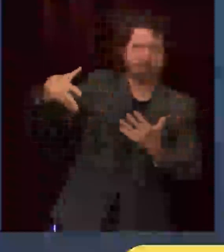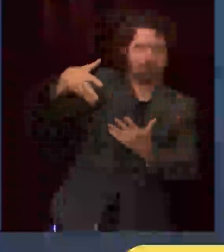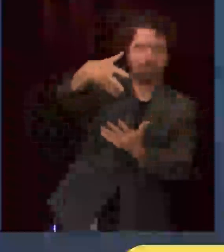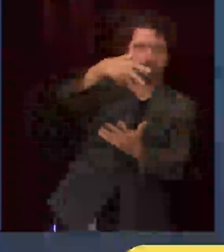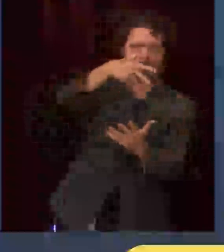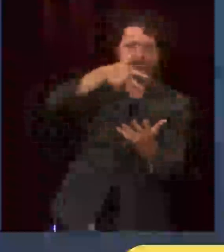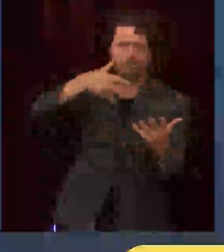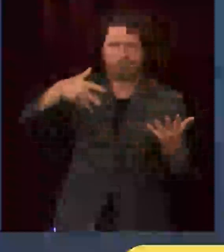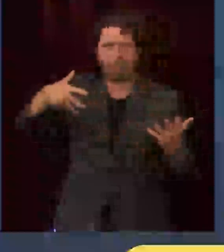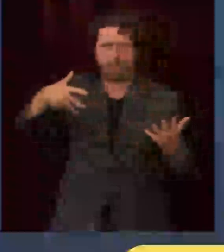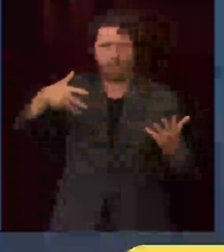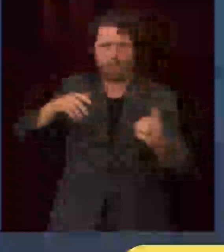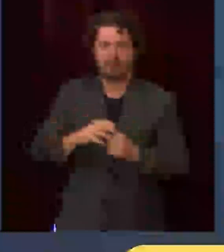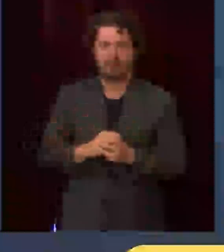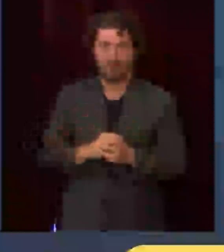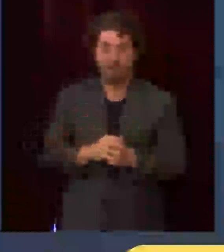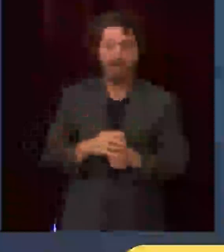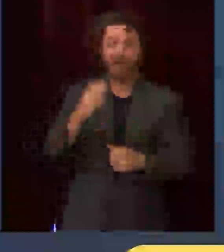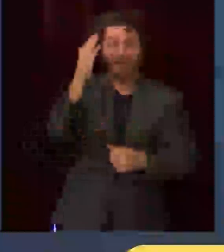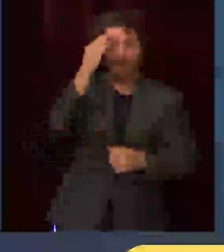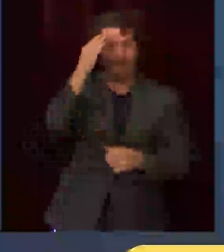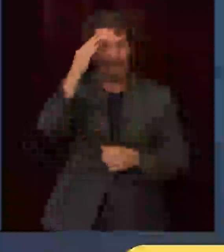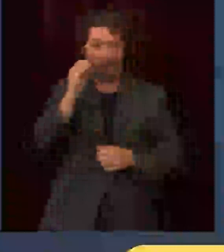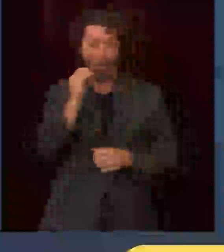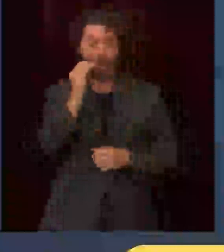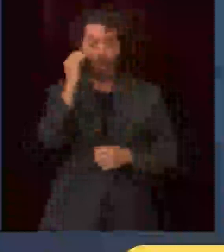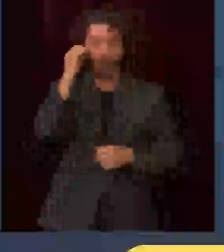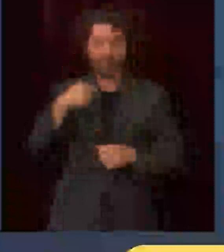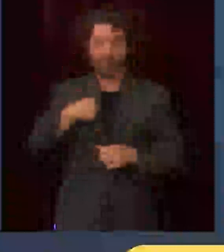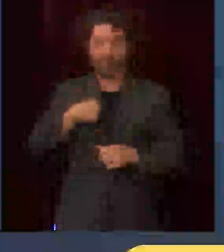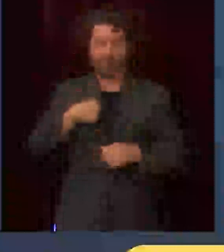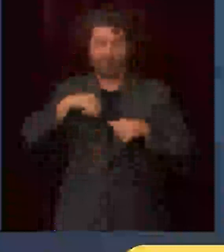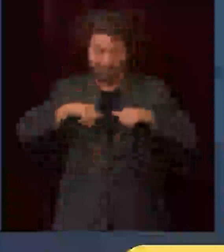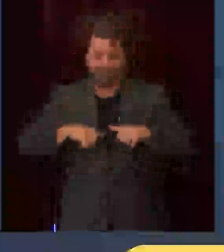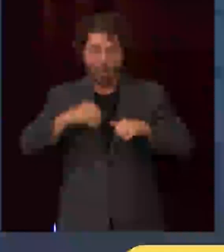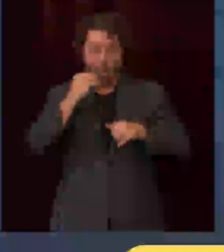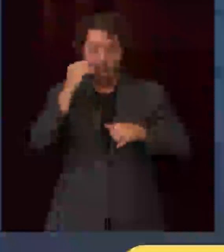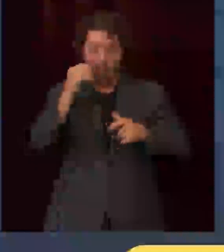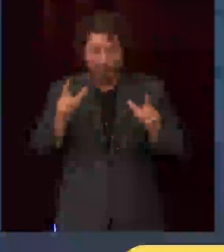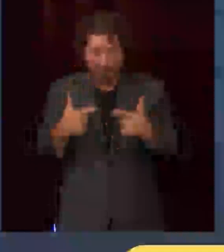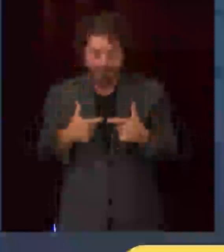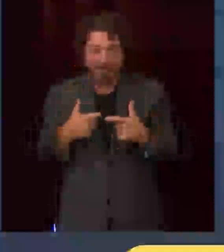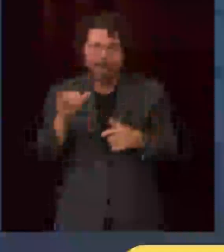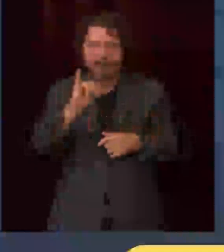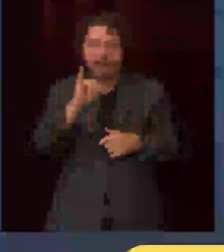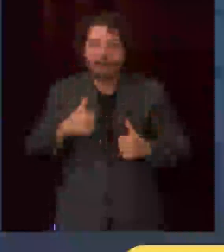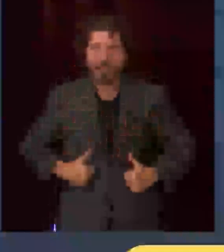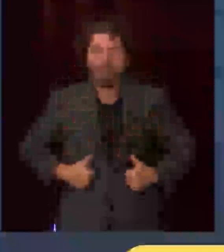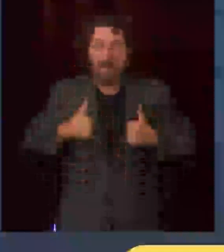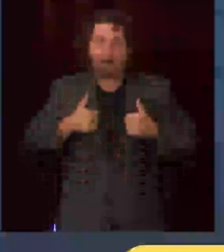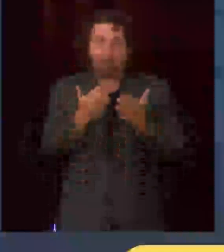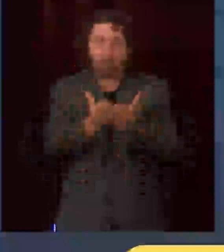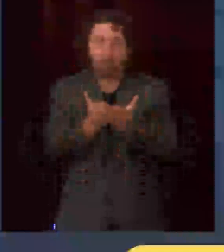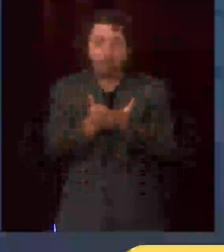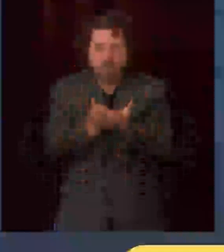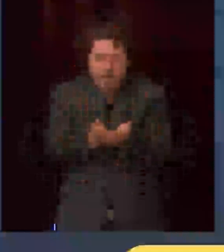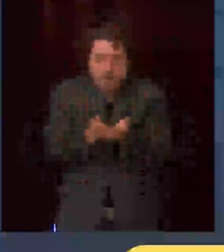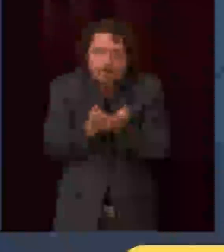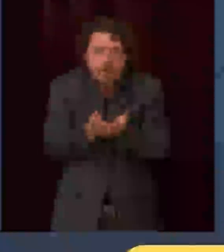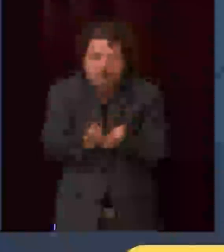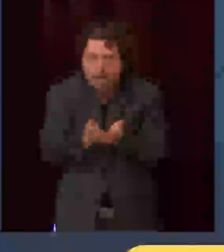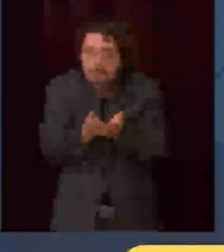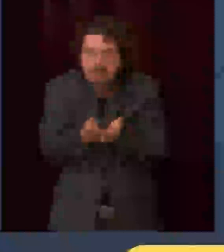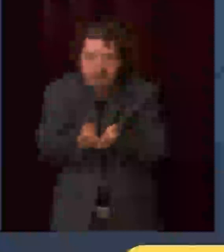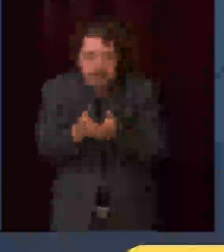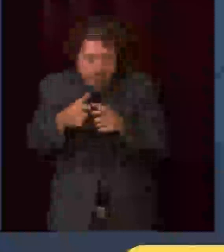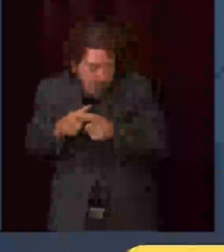now getting out of that lifeboat, but we got to get another lifeboat to get in, and that's going to call contact tracing and wearing masks in the light. We got to make sure that